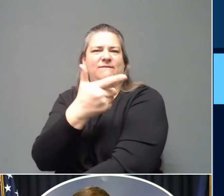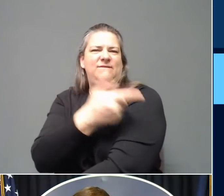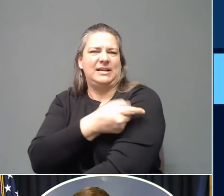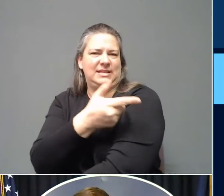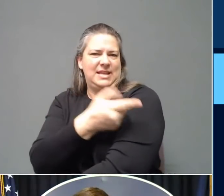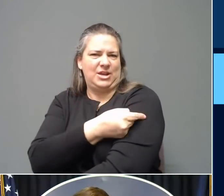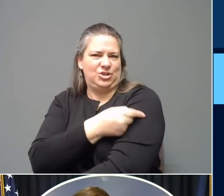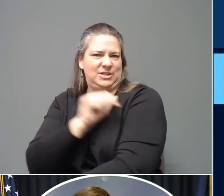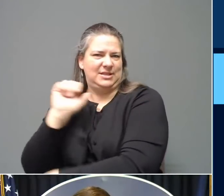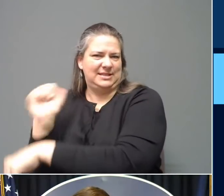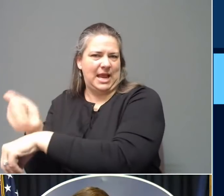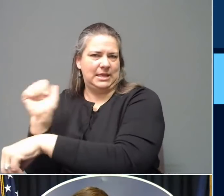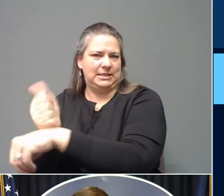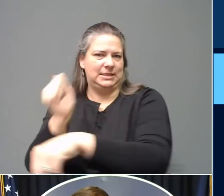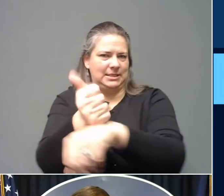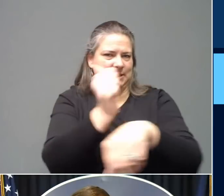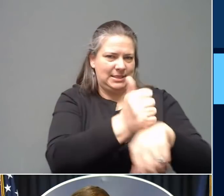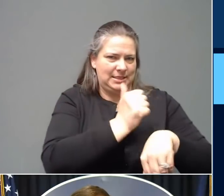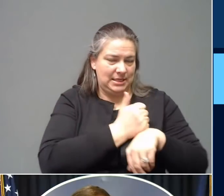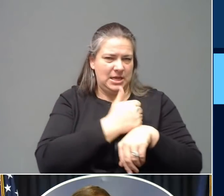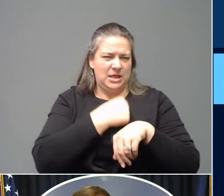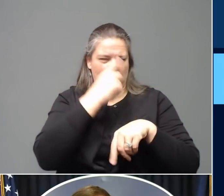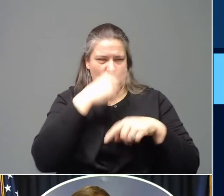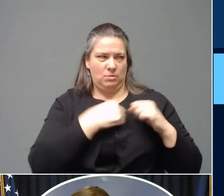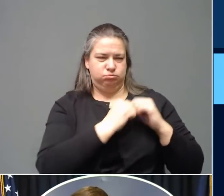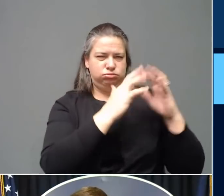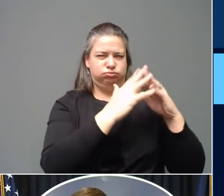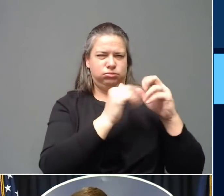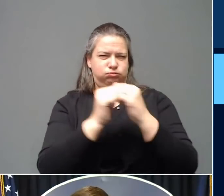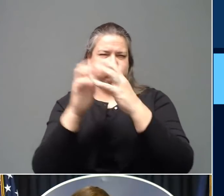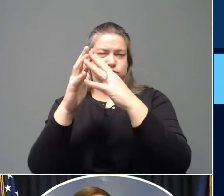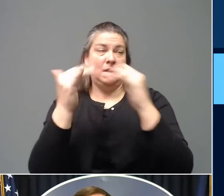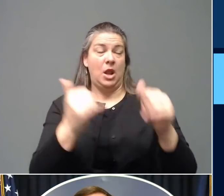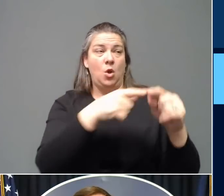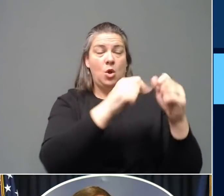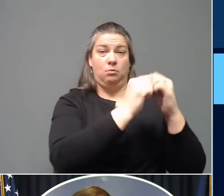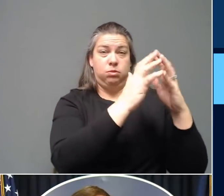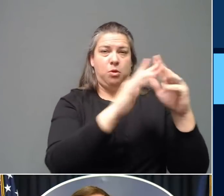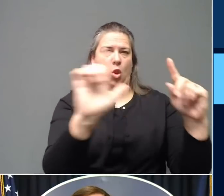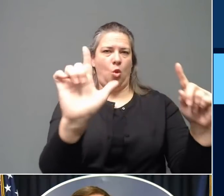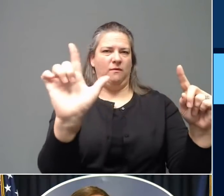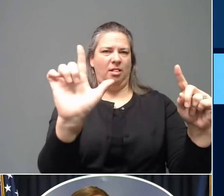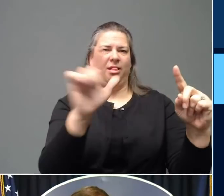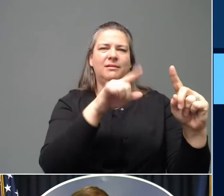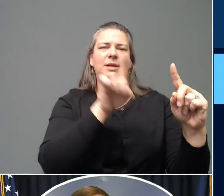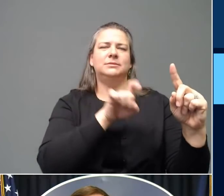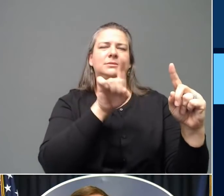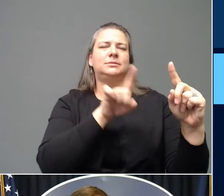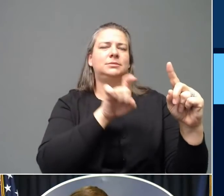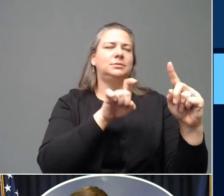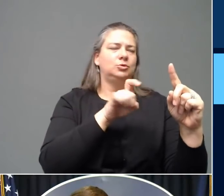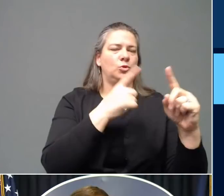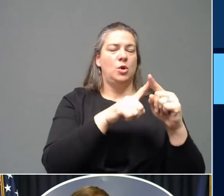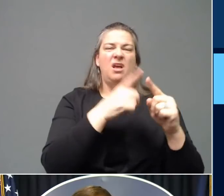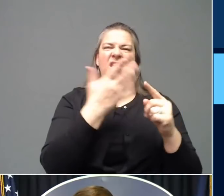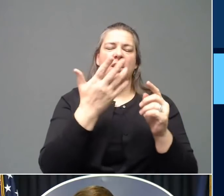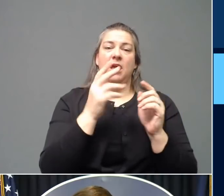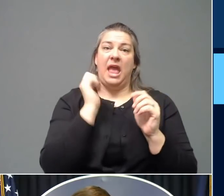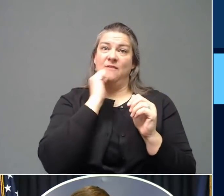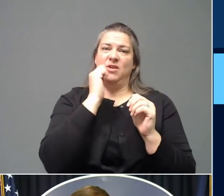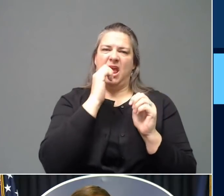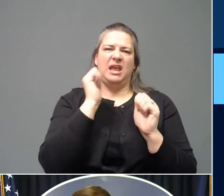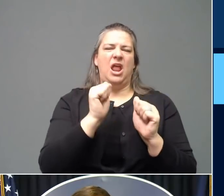now. I believe Louisville is beta testing one at the moment, where we can get thousands of people through every day in a site